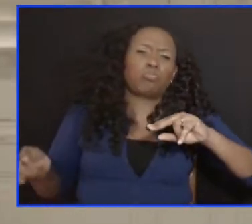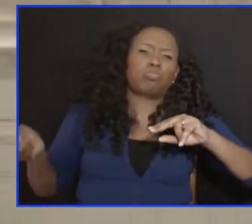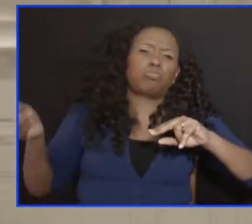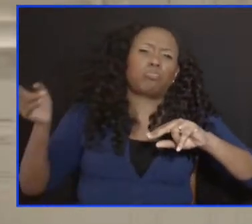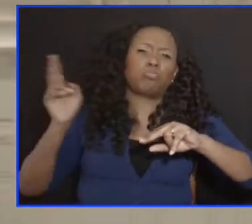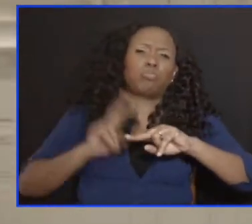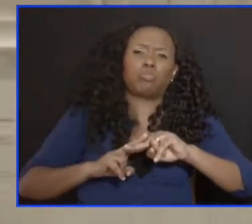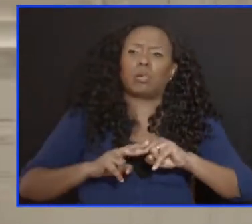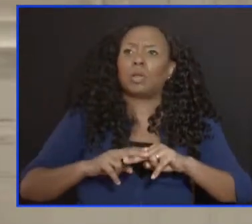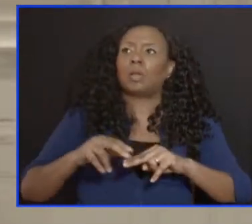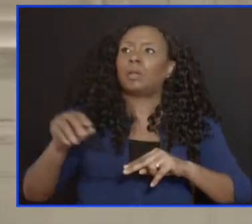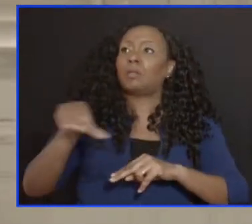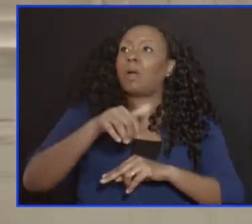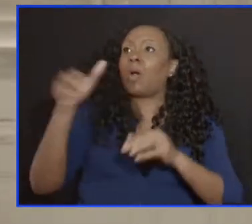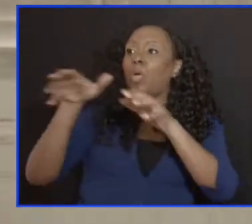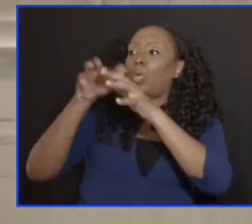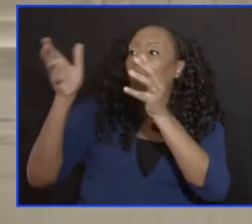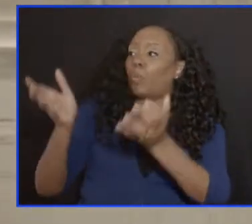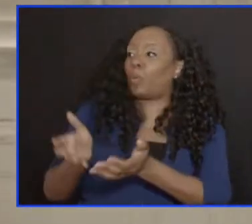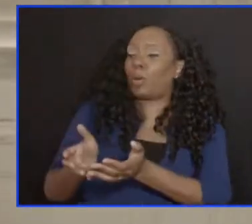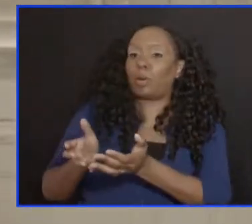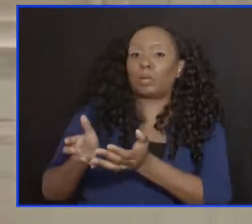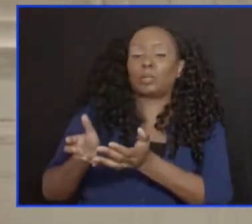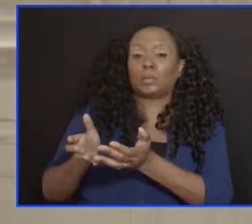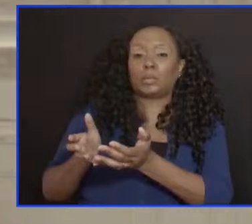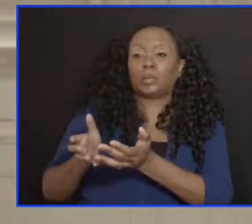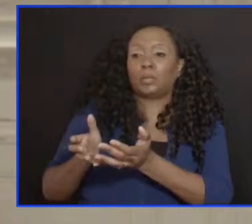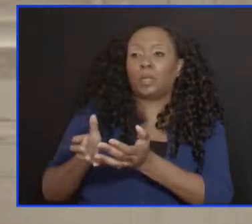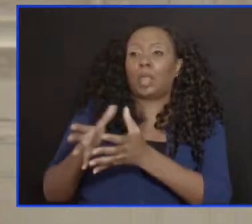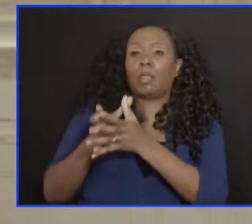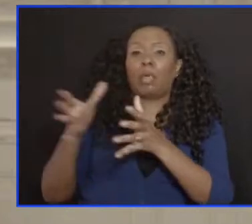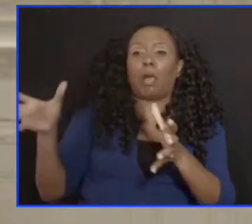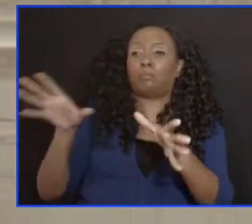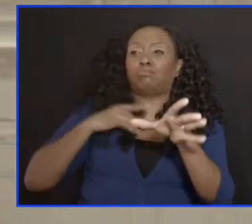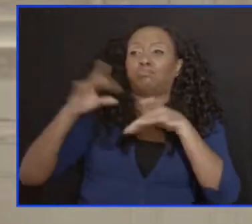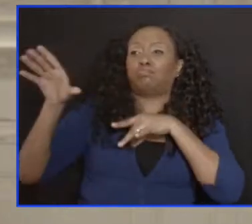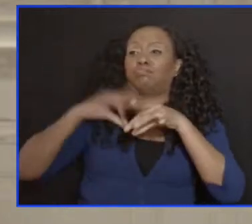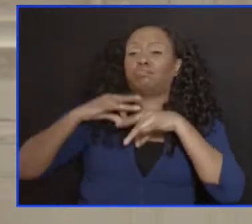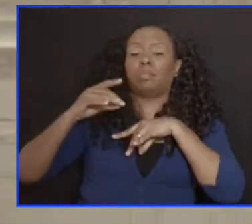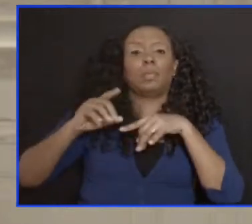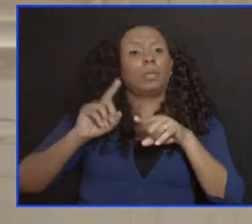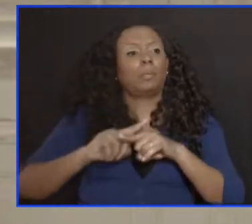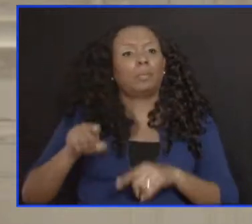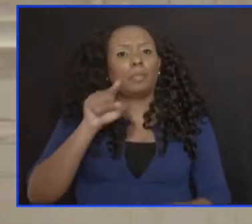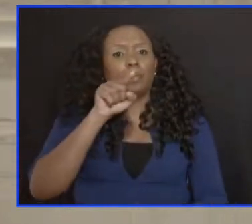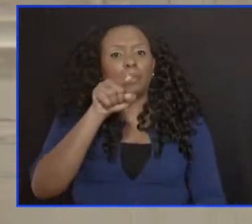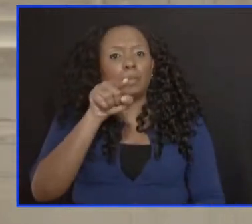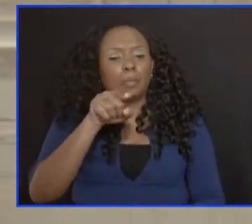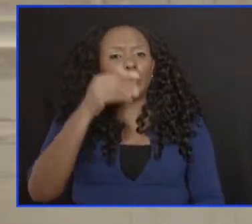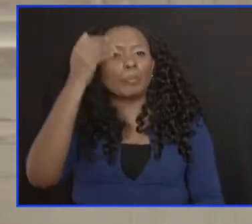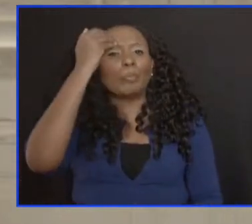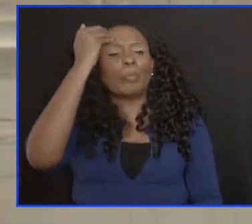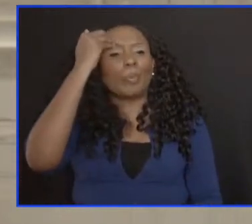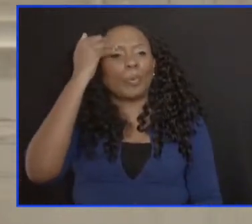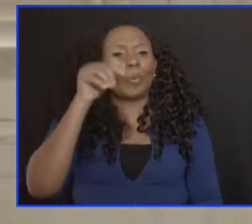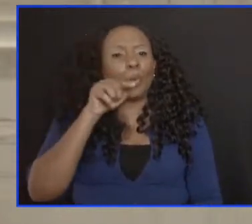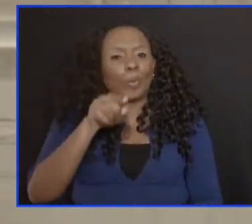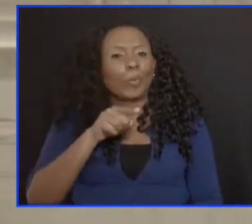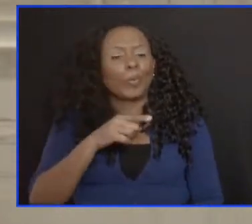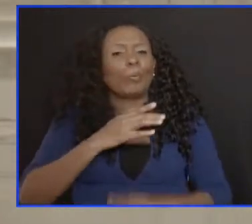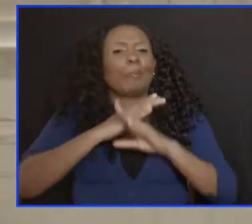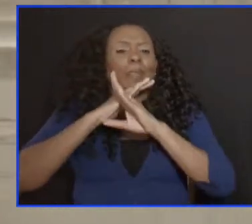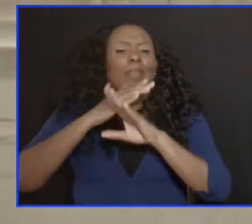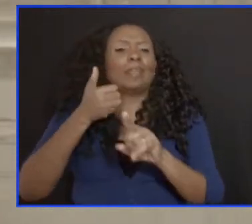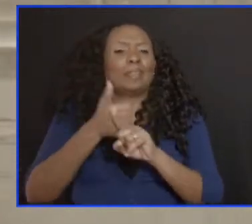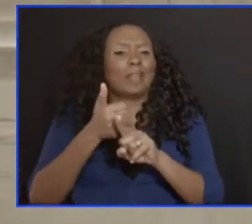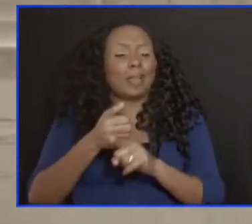like the rest of the world, it was because of you and the sort of efforts that you've put in. Barbadians are knowledgeable people. If you give